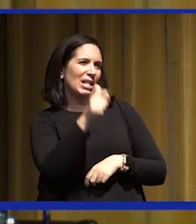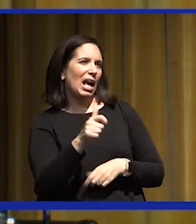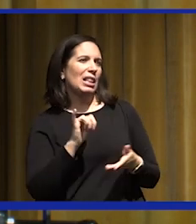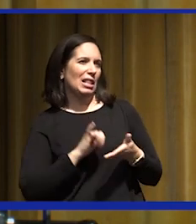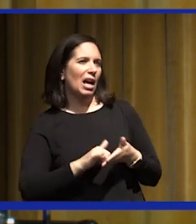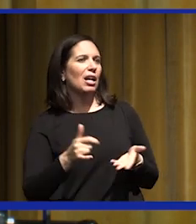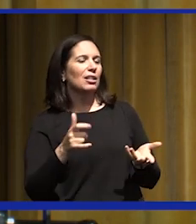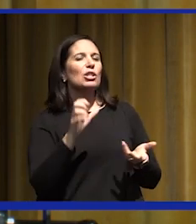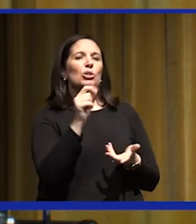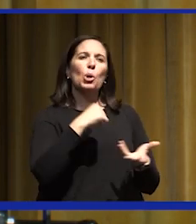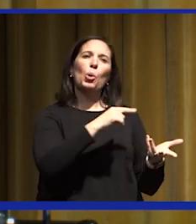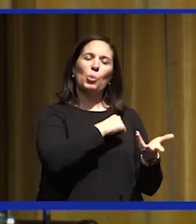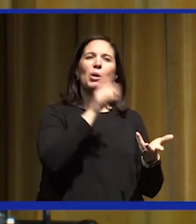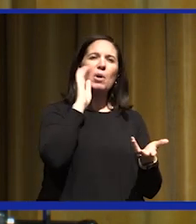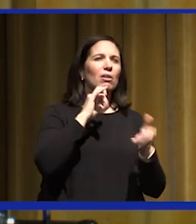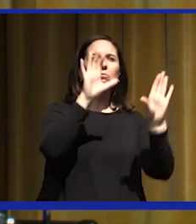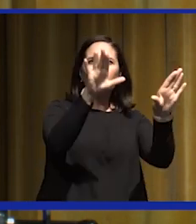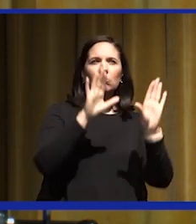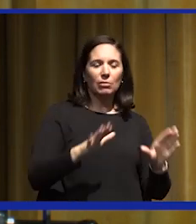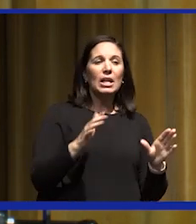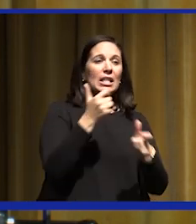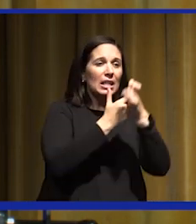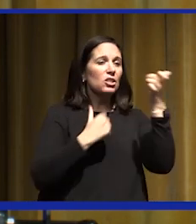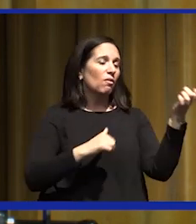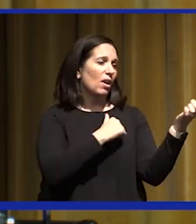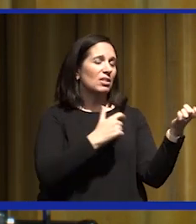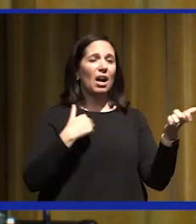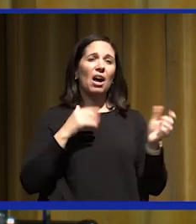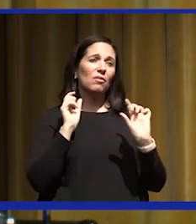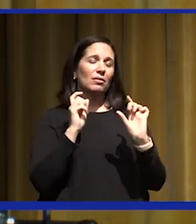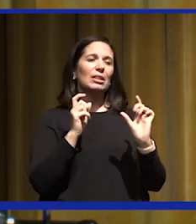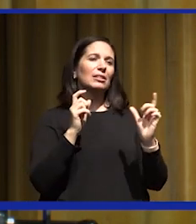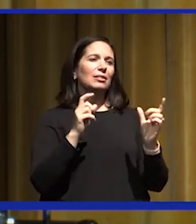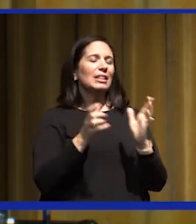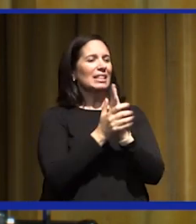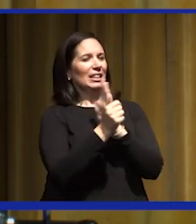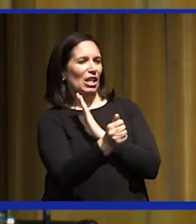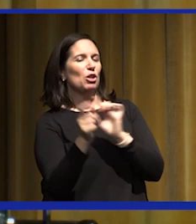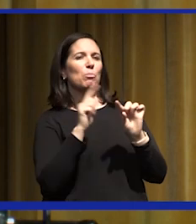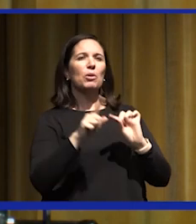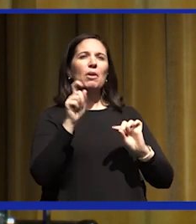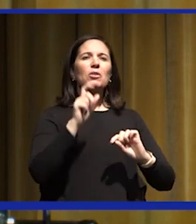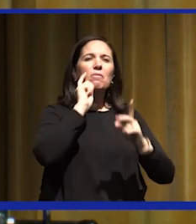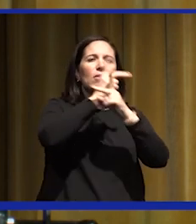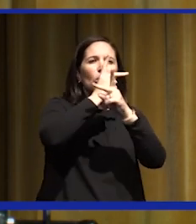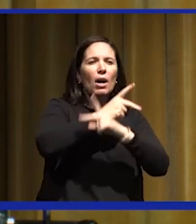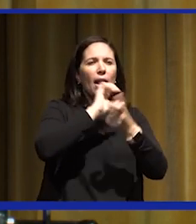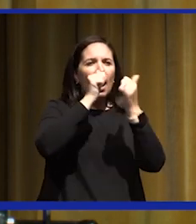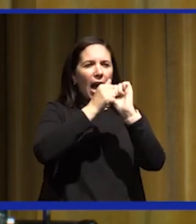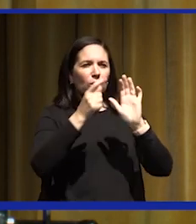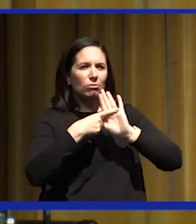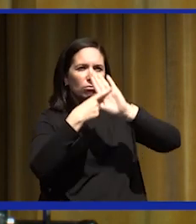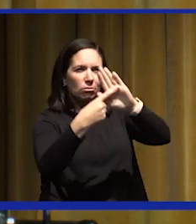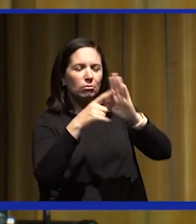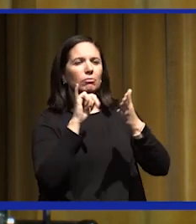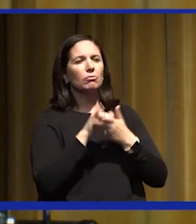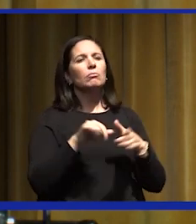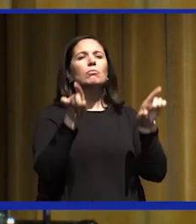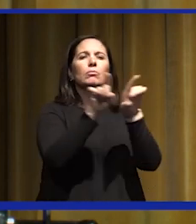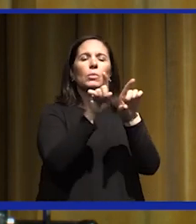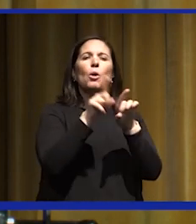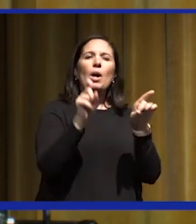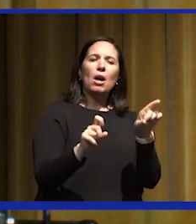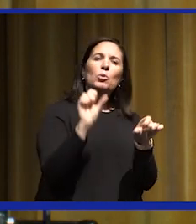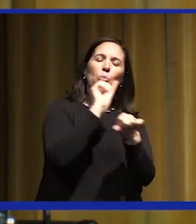for greatness. Each and every one of us has a gift, but we must find the right platform to display it. Furthermore, we must work on our